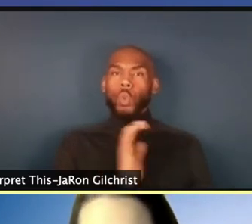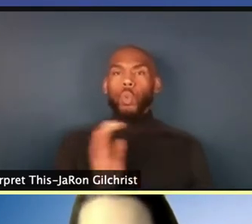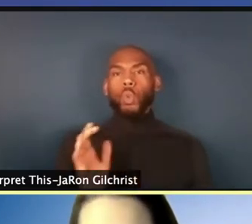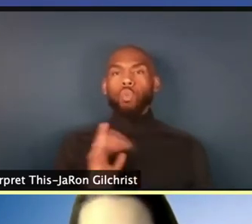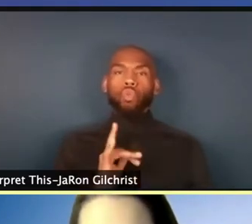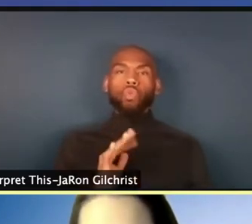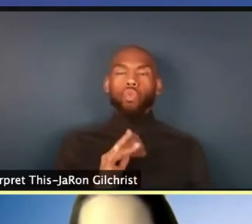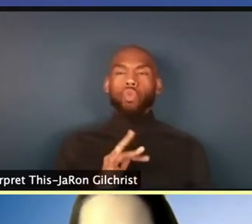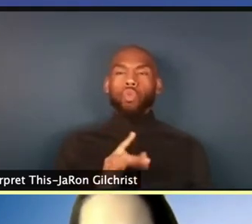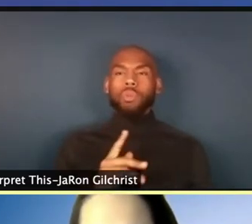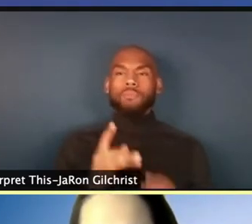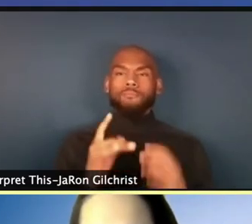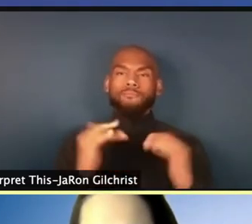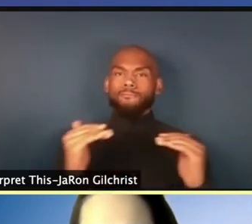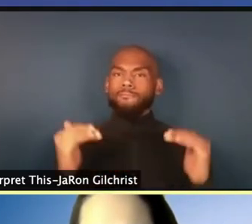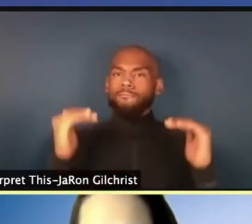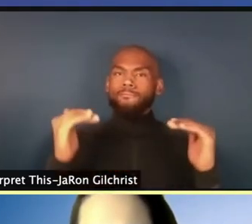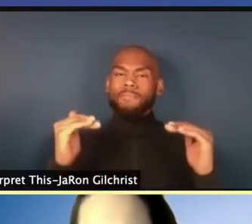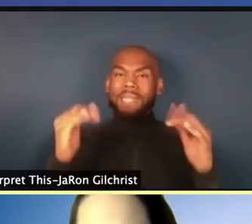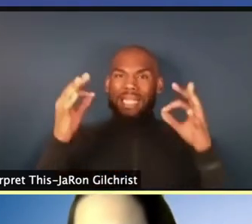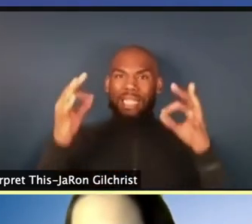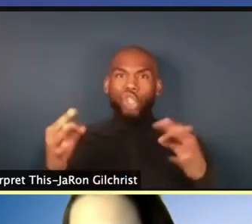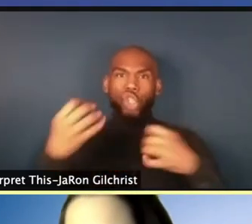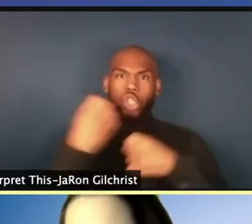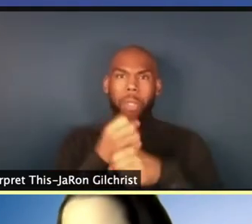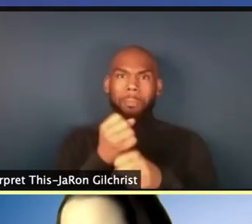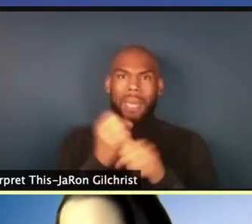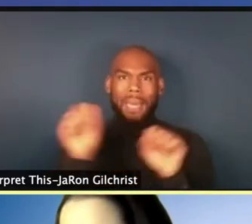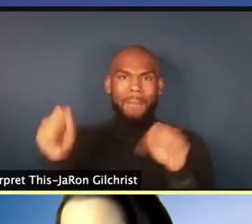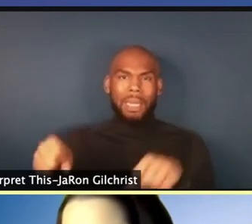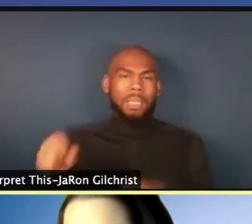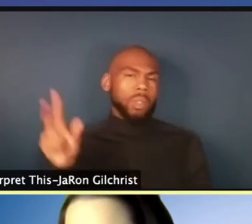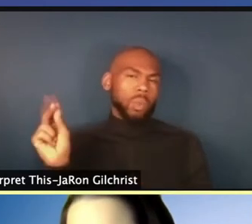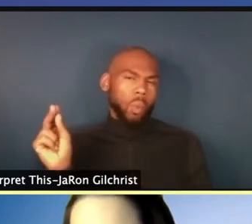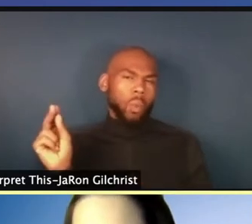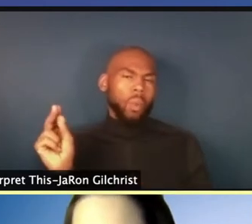decision making, but I think about